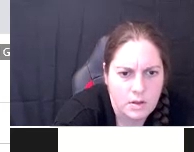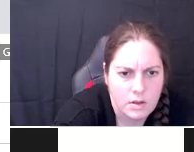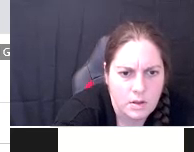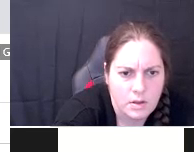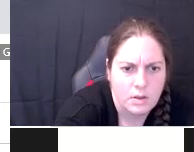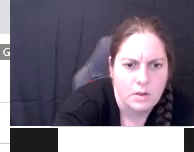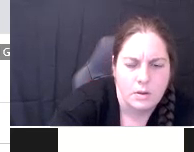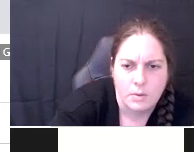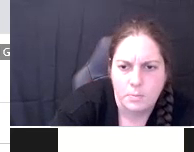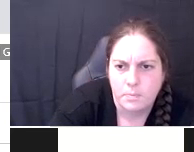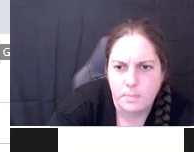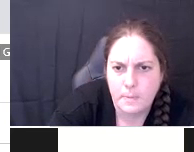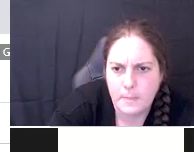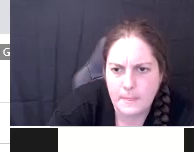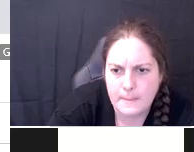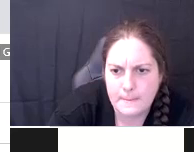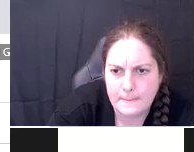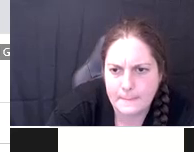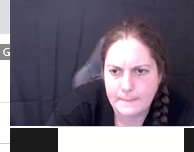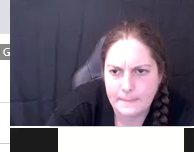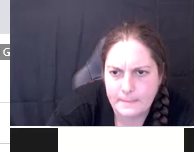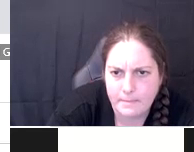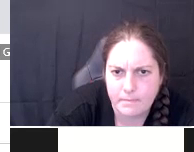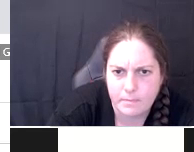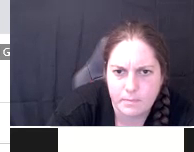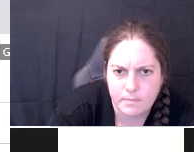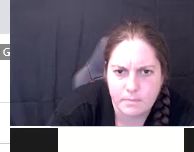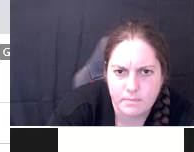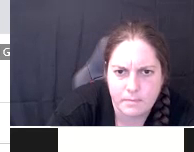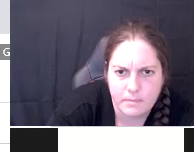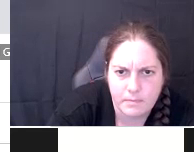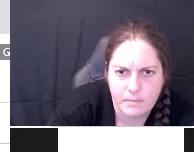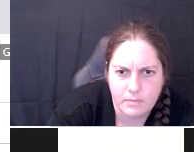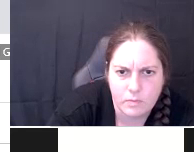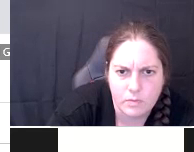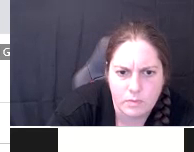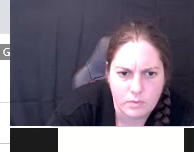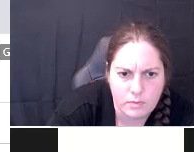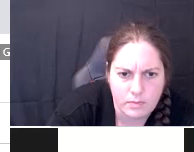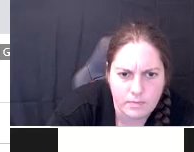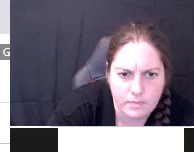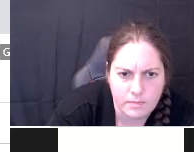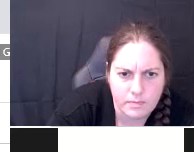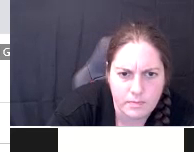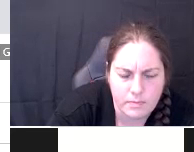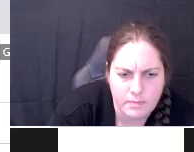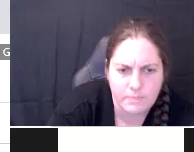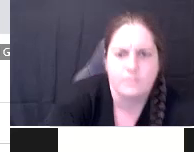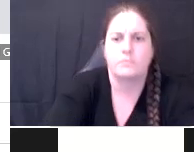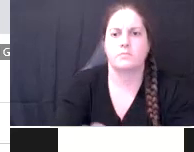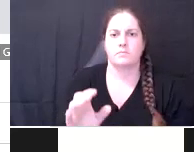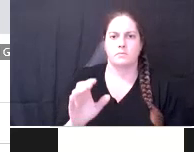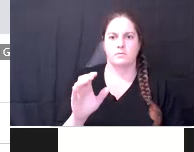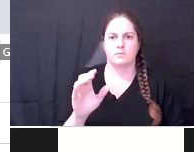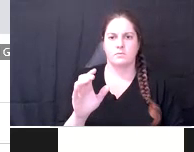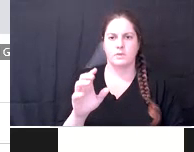and there's assignments that you have to complete by Saturday of this week, and I'll share that with you as well to try to make sure everybody knows what they have to